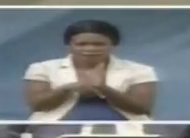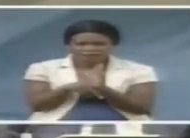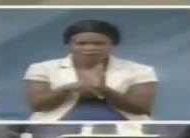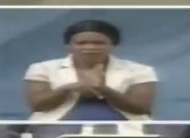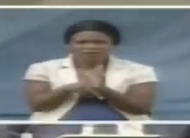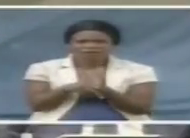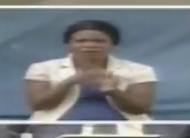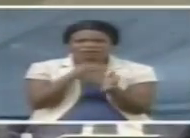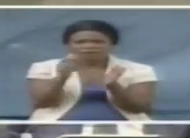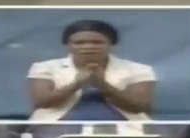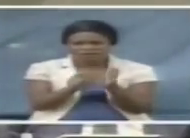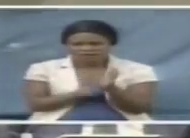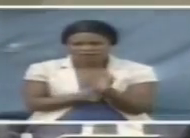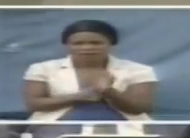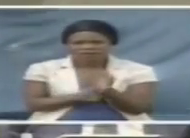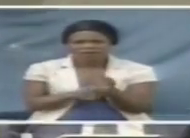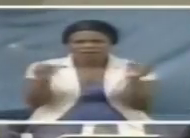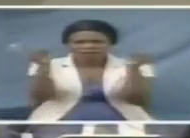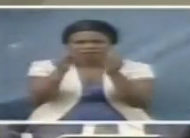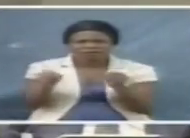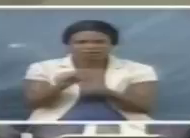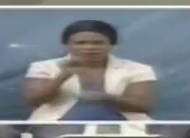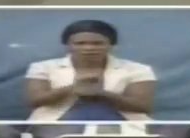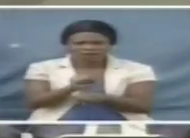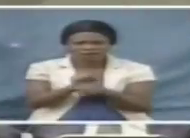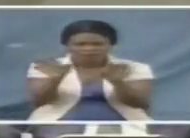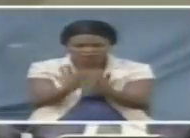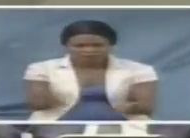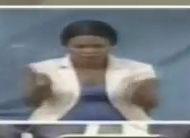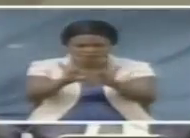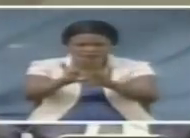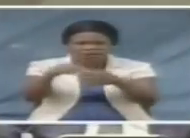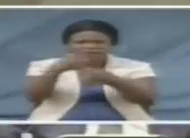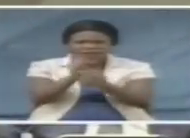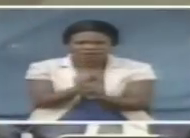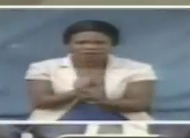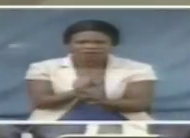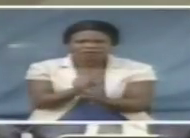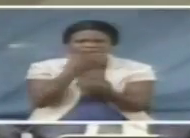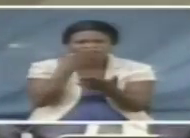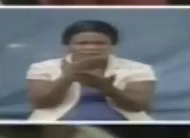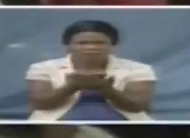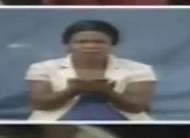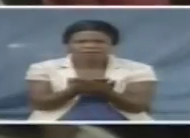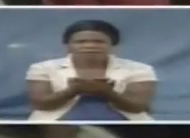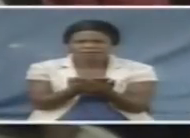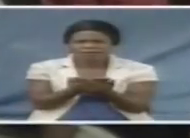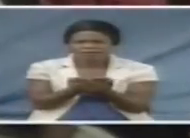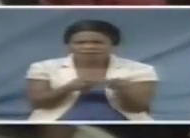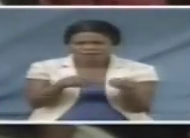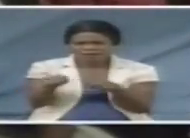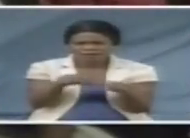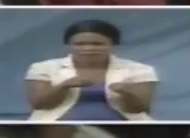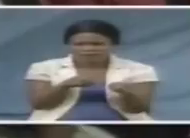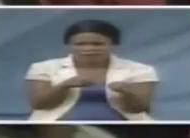legal, policy, and regulatory structural reforms are critical to creating